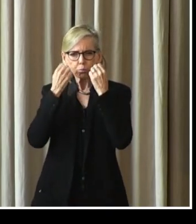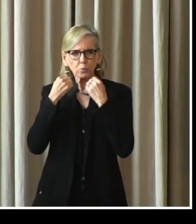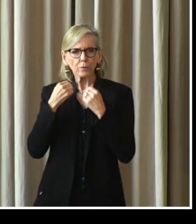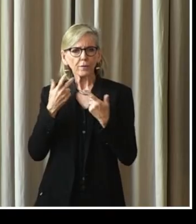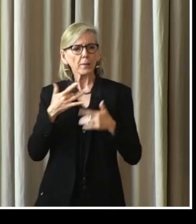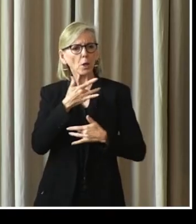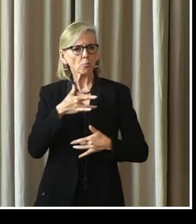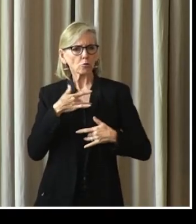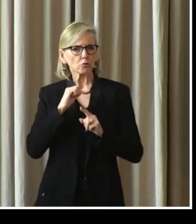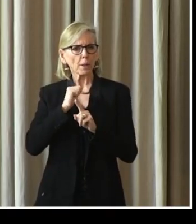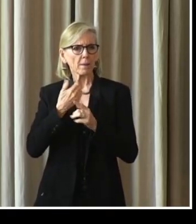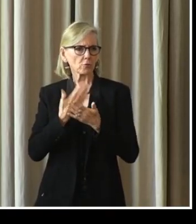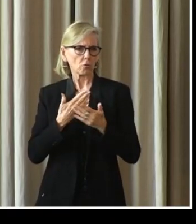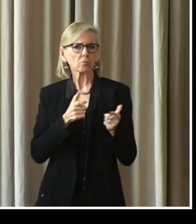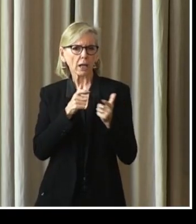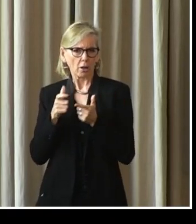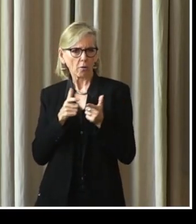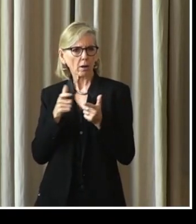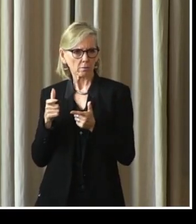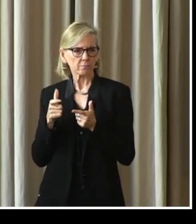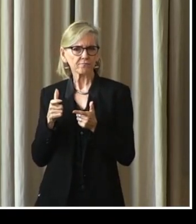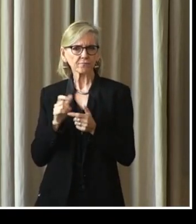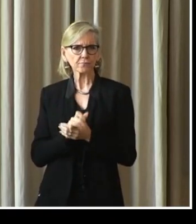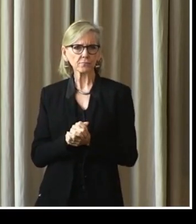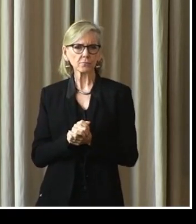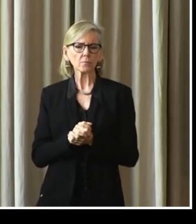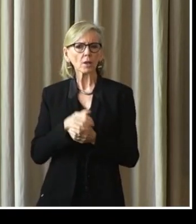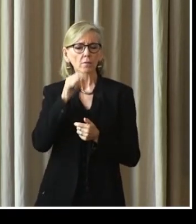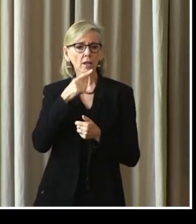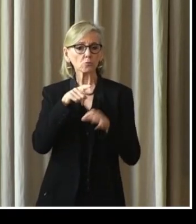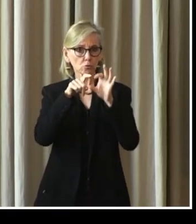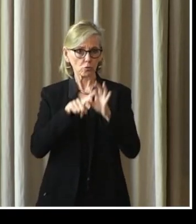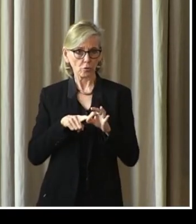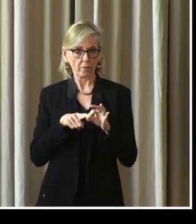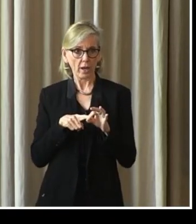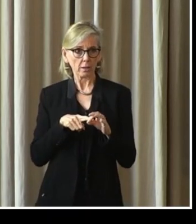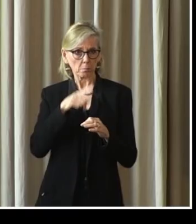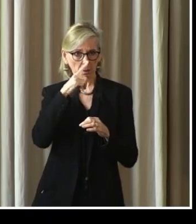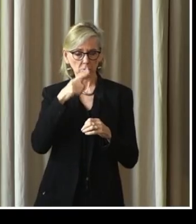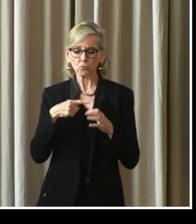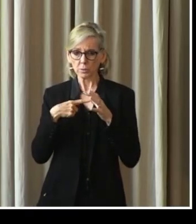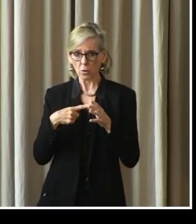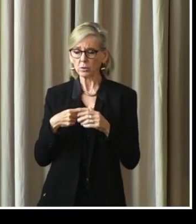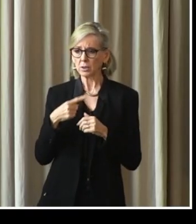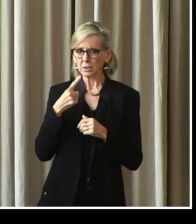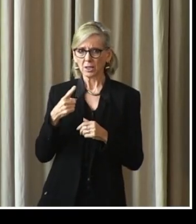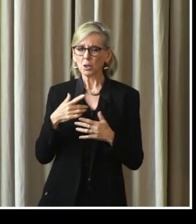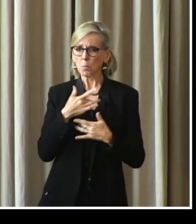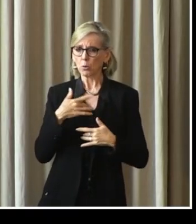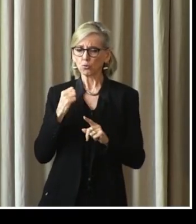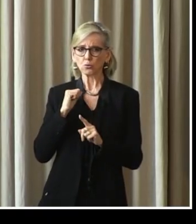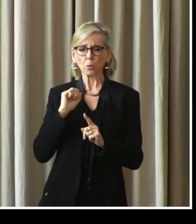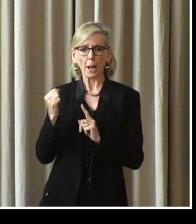caring. And we found that amongst survey respondents that this emotional impact was